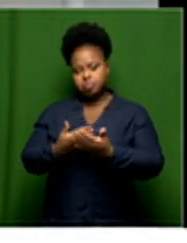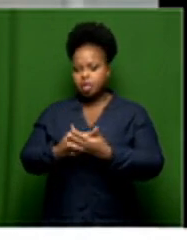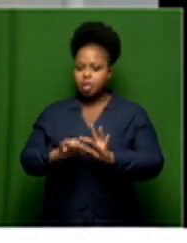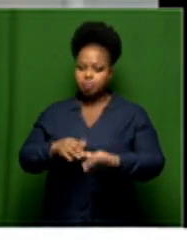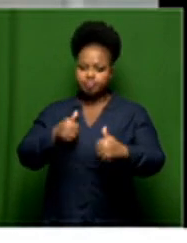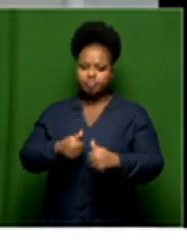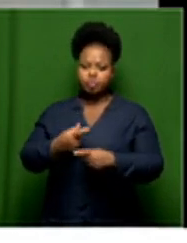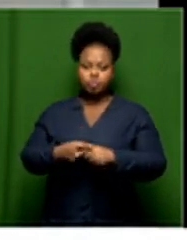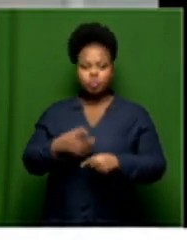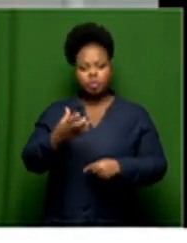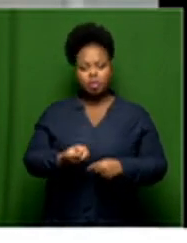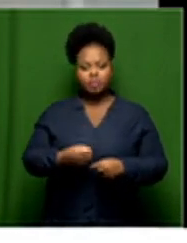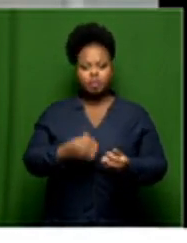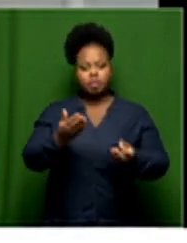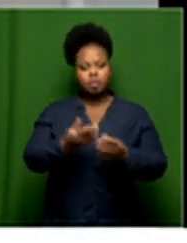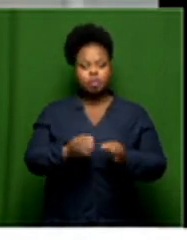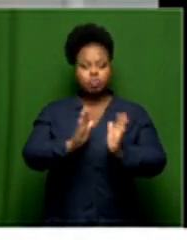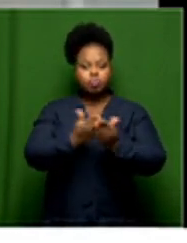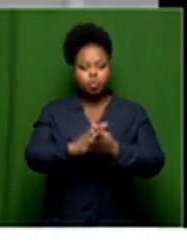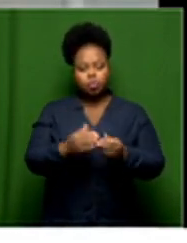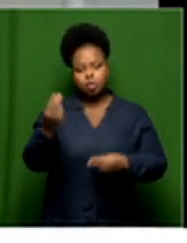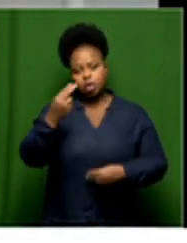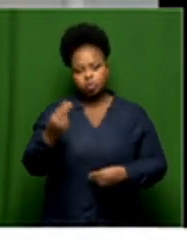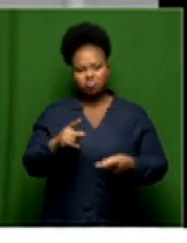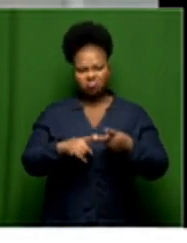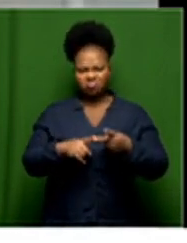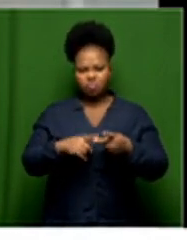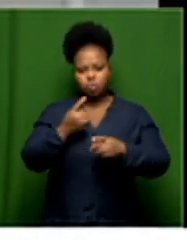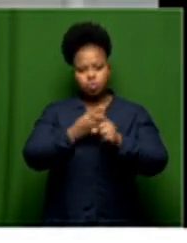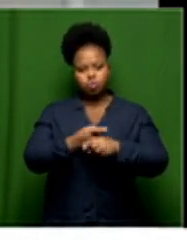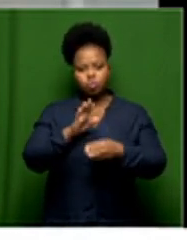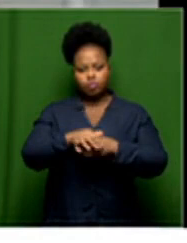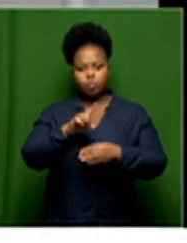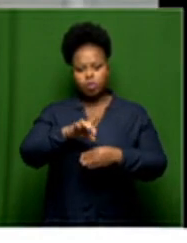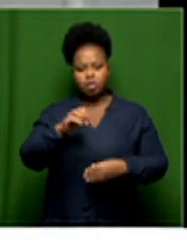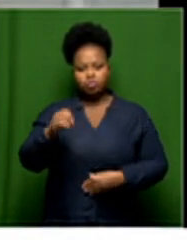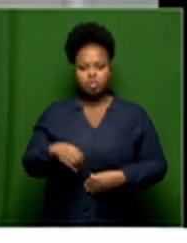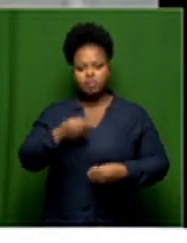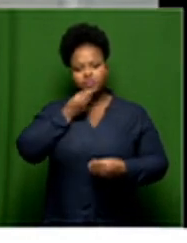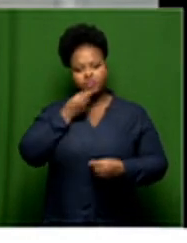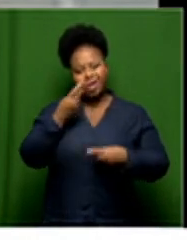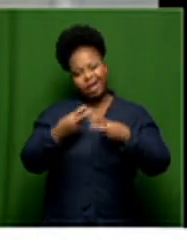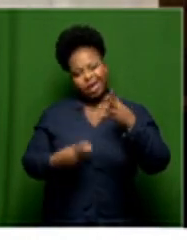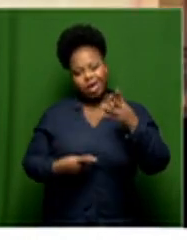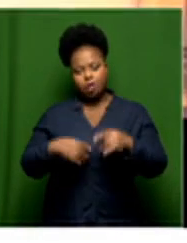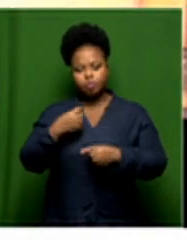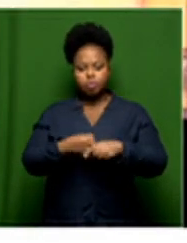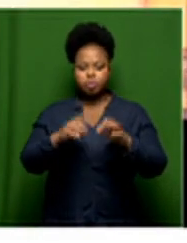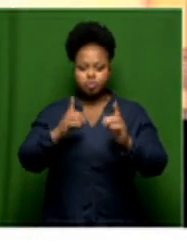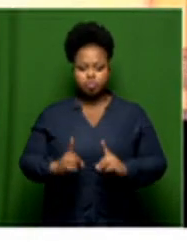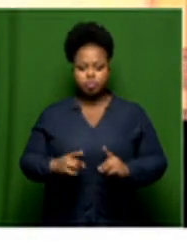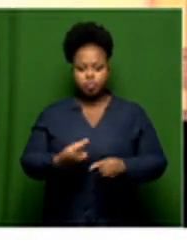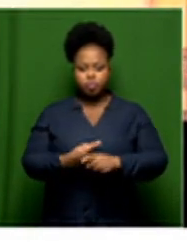setting. So we've got playlists inside the book, we've got art inside the book, and over 100 recipes. Okay. So quite a unique cookbook. It's